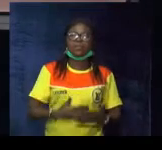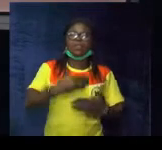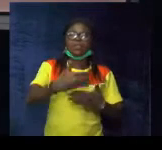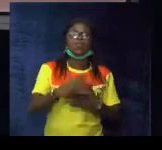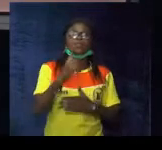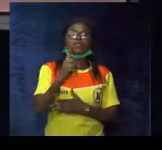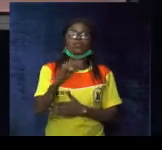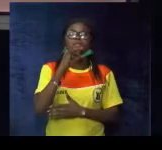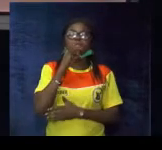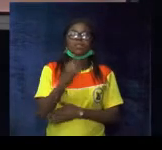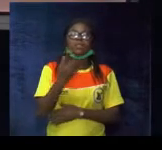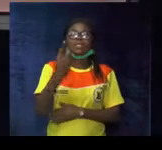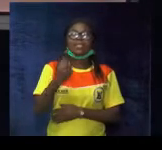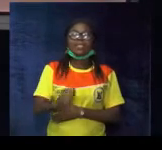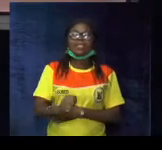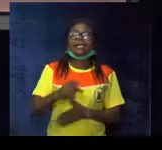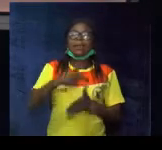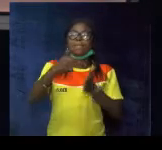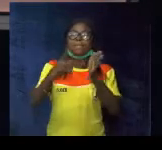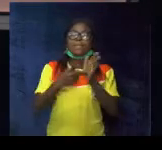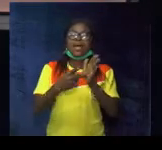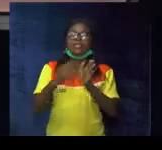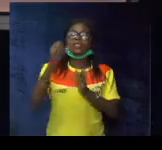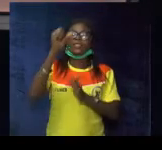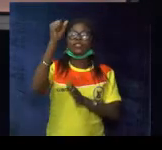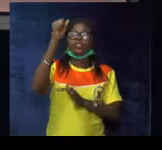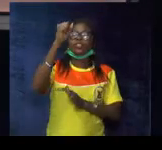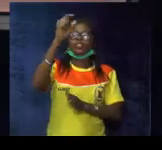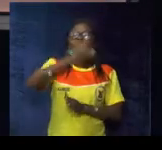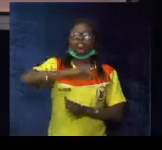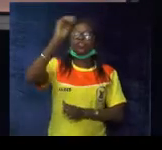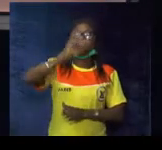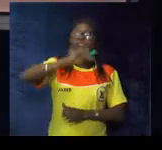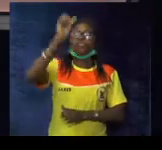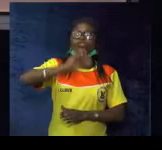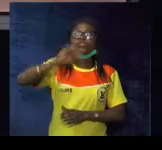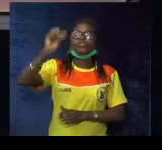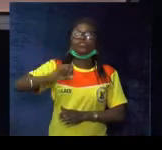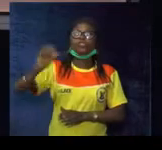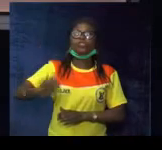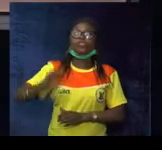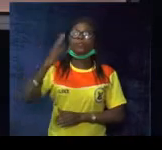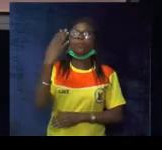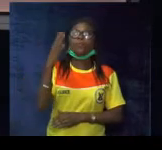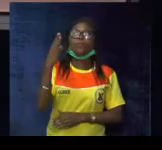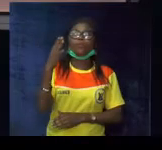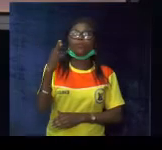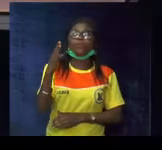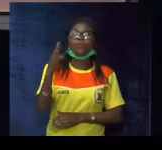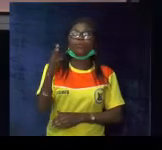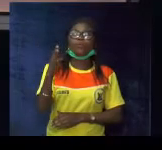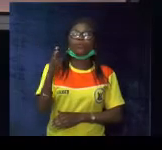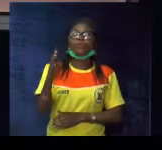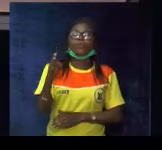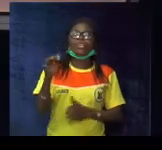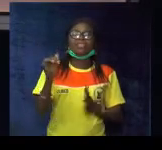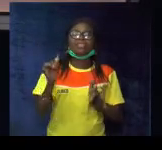The next one says the part shaded blue. Yeah, this part. What do we call the part shaded